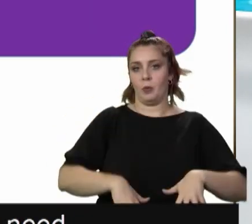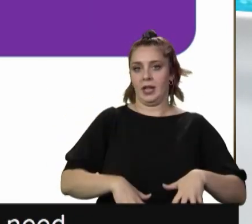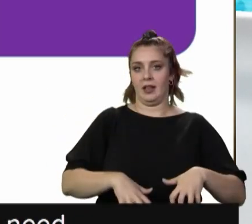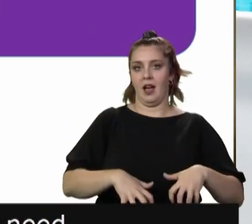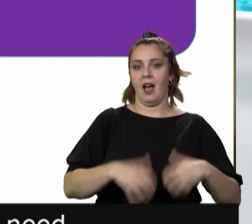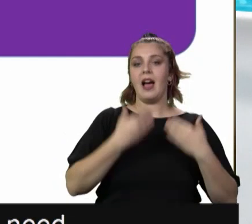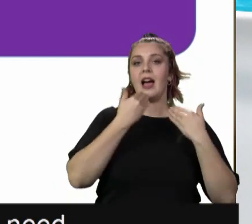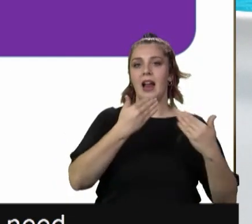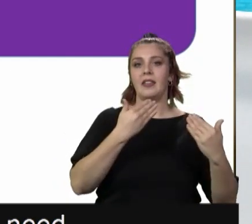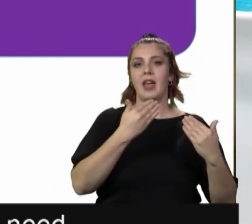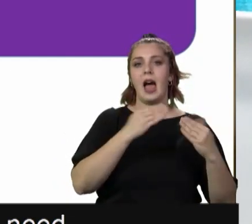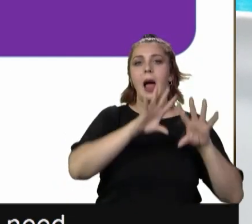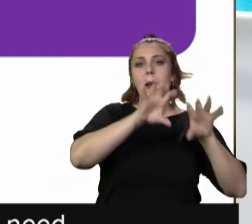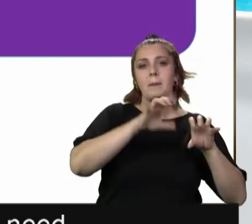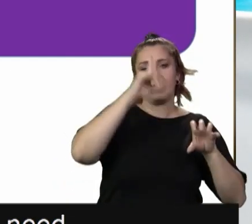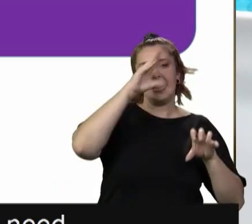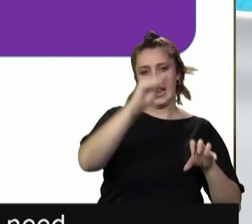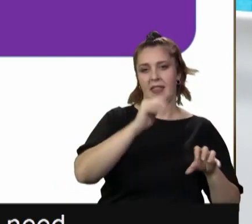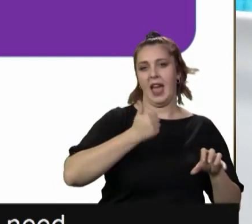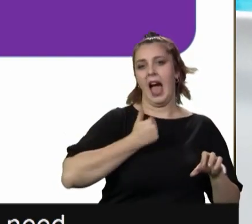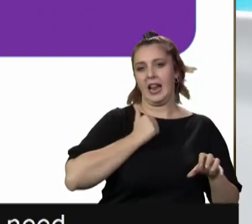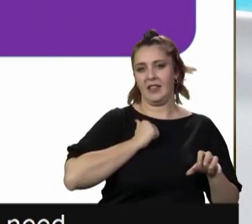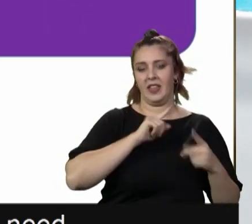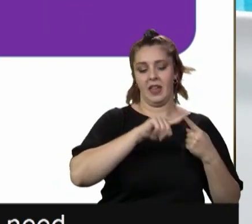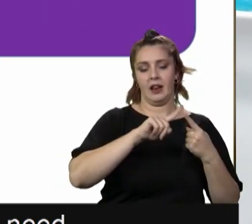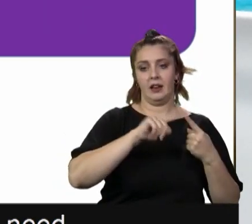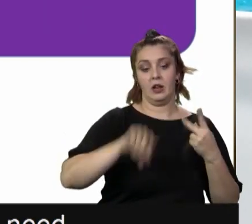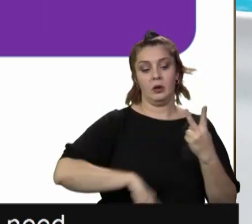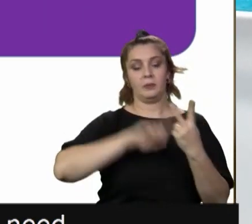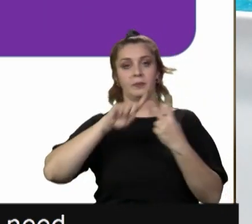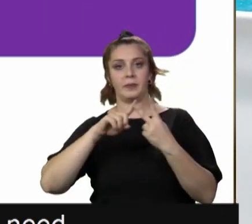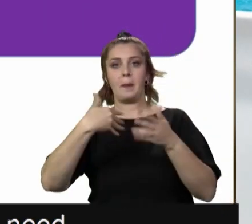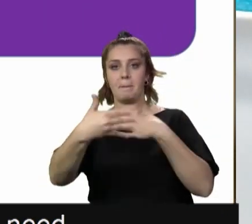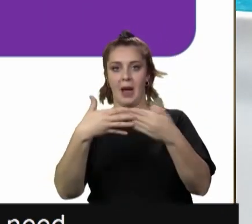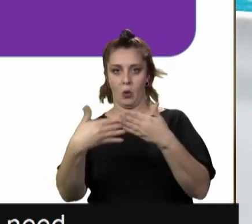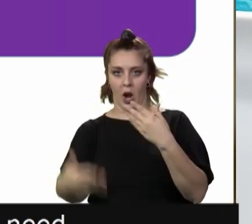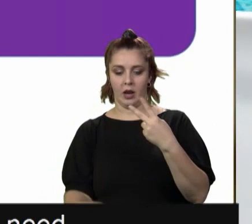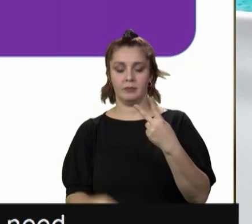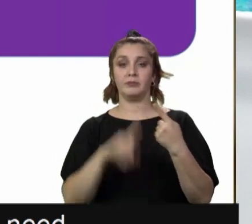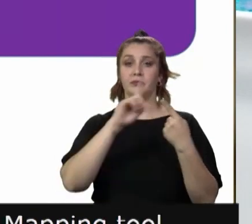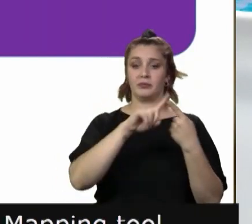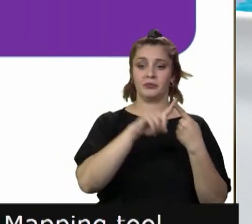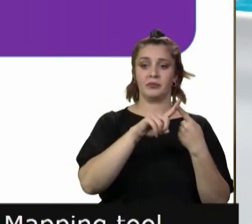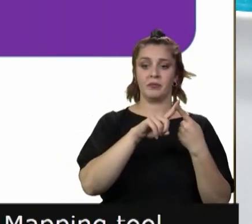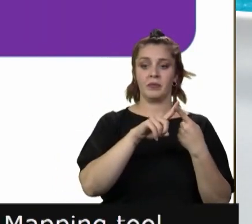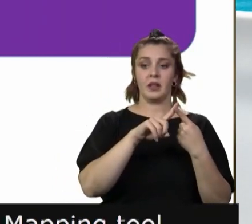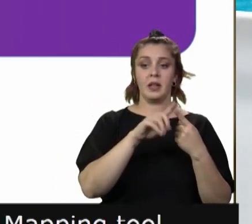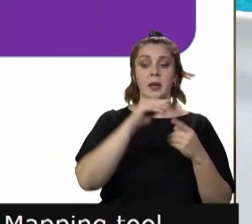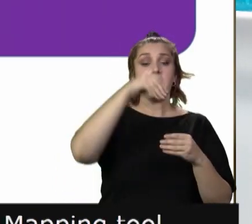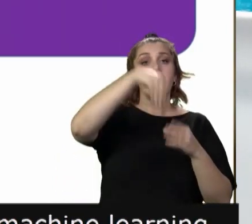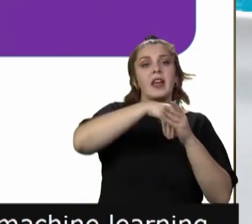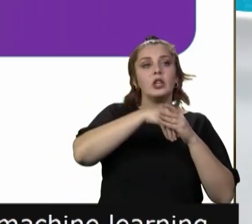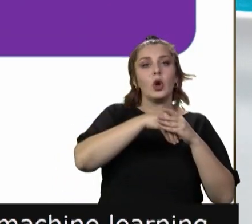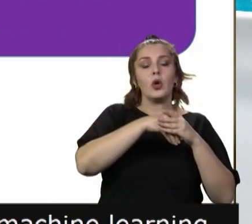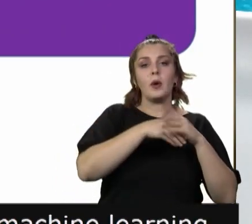The mapping tool works in two ways: in an automatic way through machine learning or artificial intelligence,